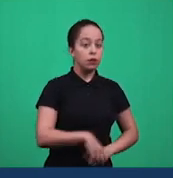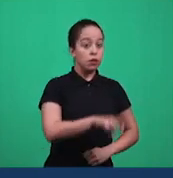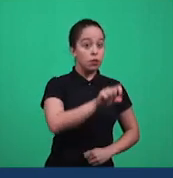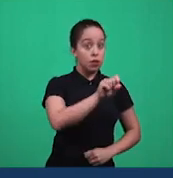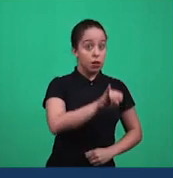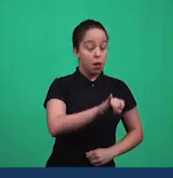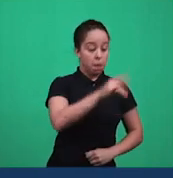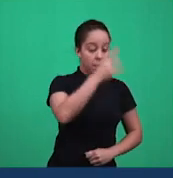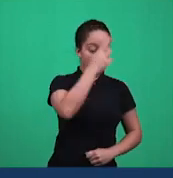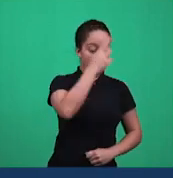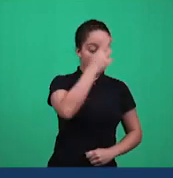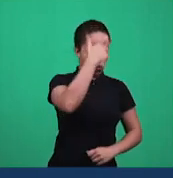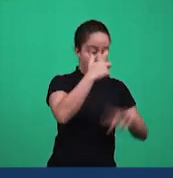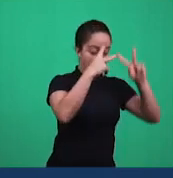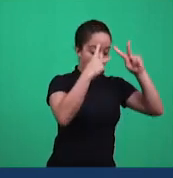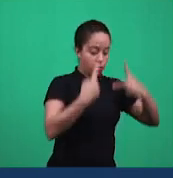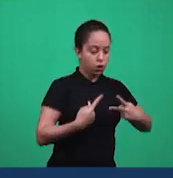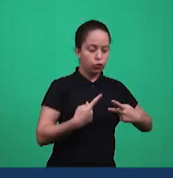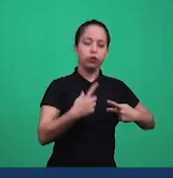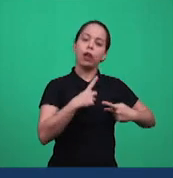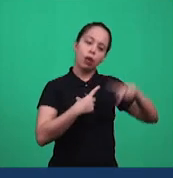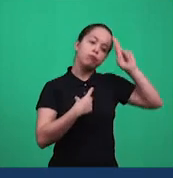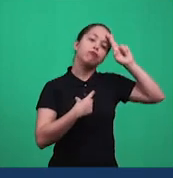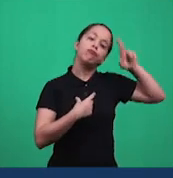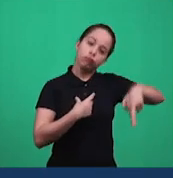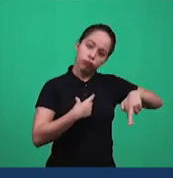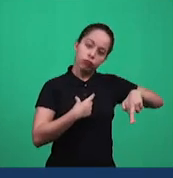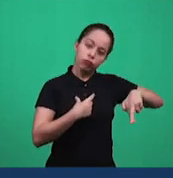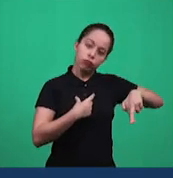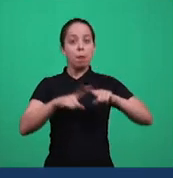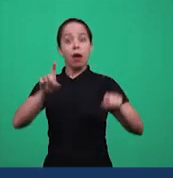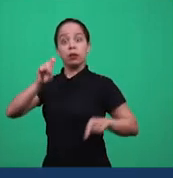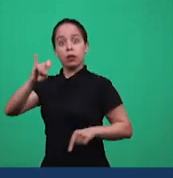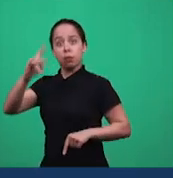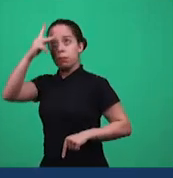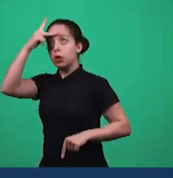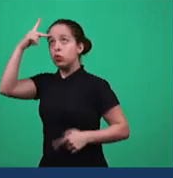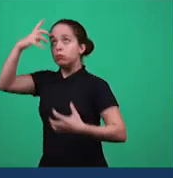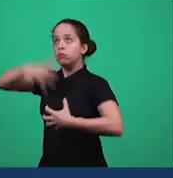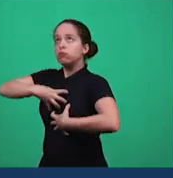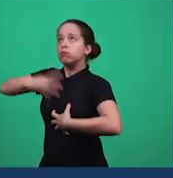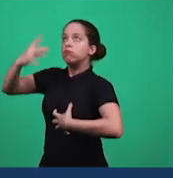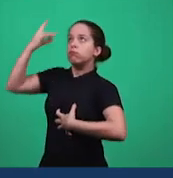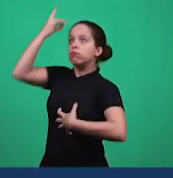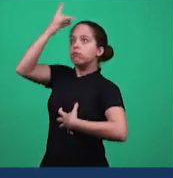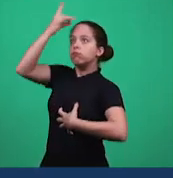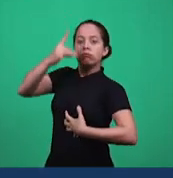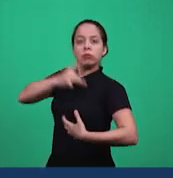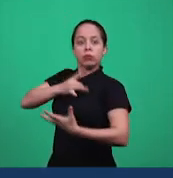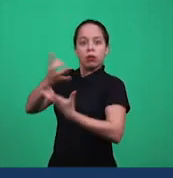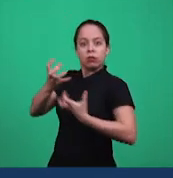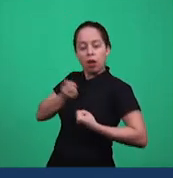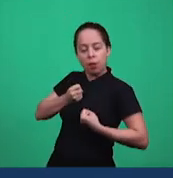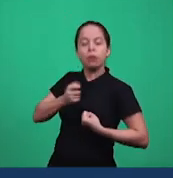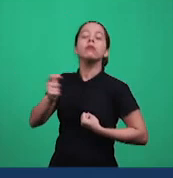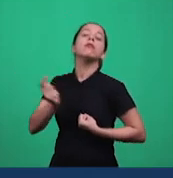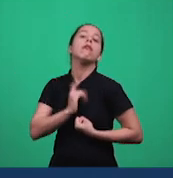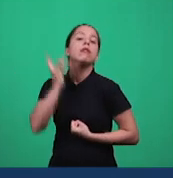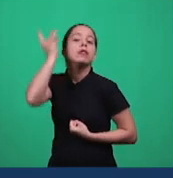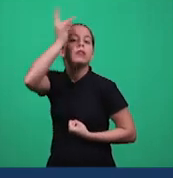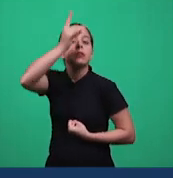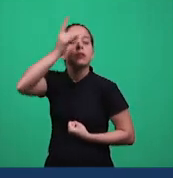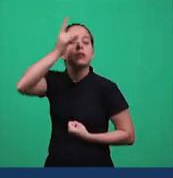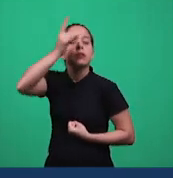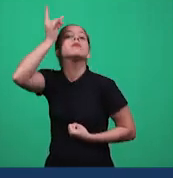Verse 6. That which is born of the flesh is flesh, and which is born of the Spirit is spirit. Do